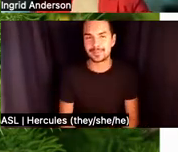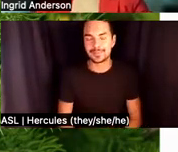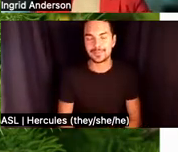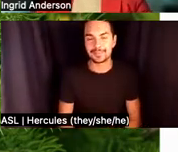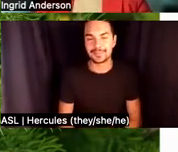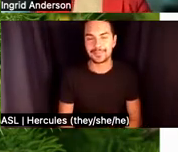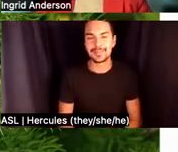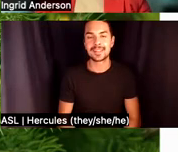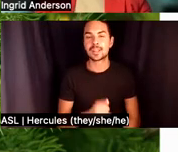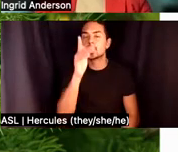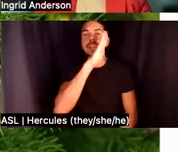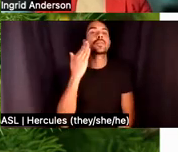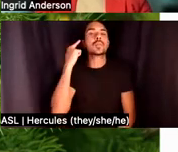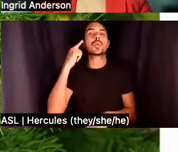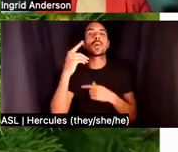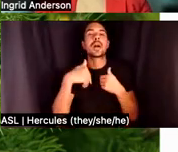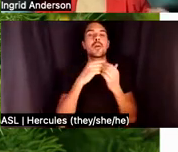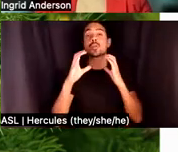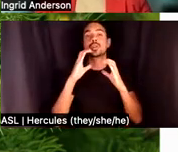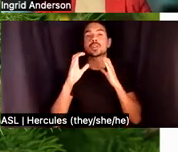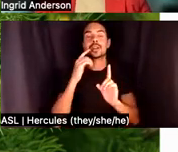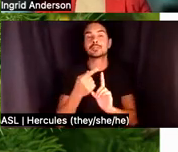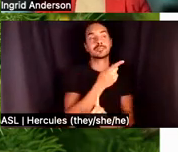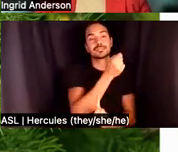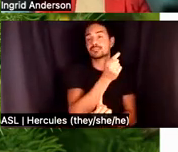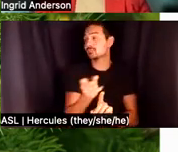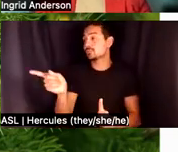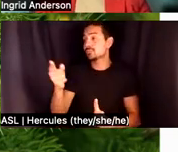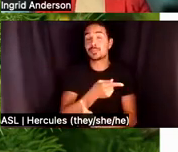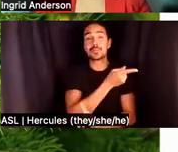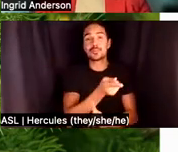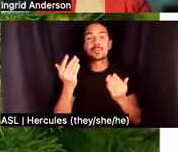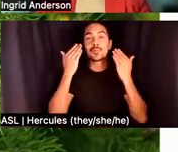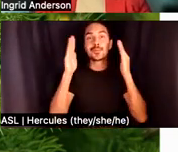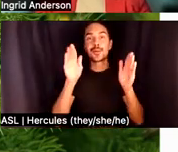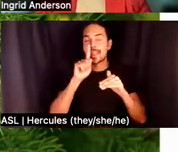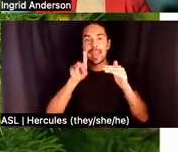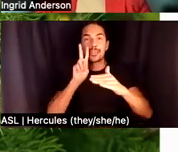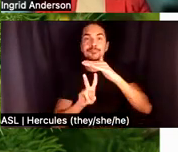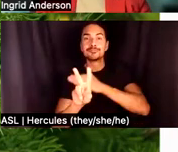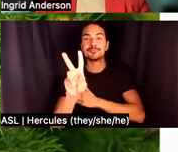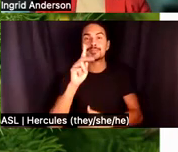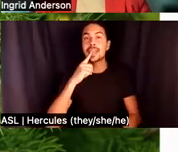going to go. And I hope that today we can even, have some space to talk about what that healing looks like, what